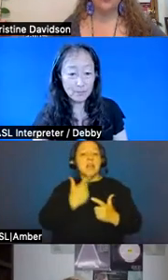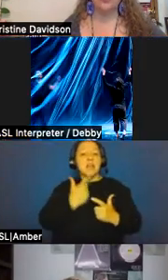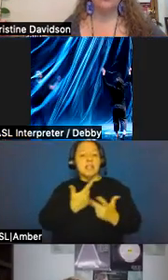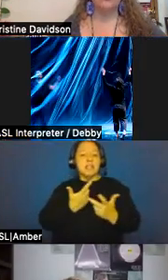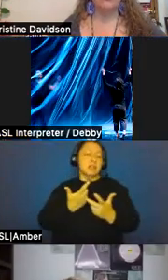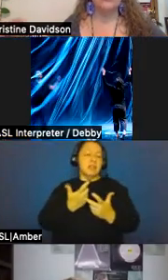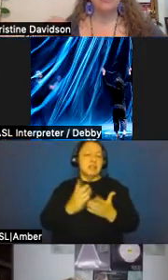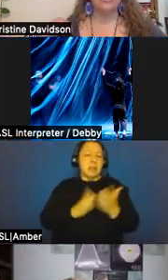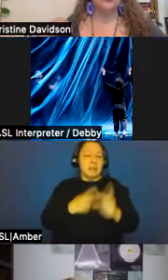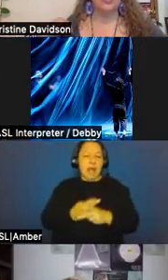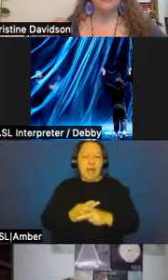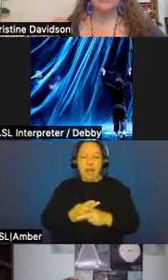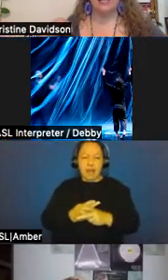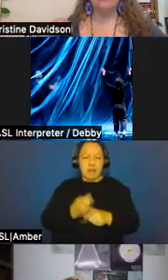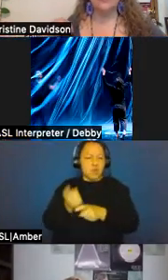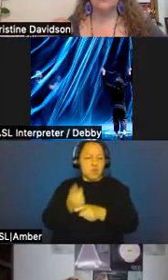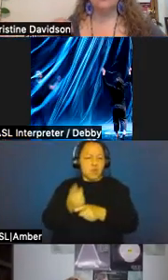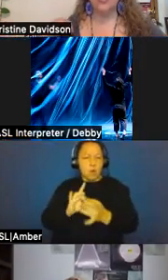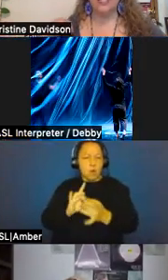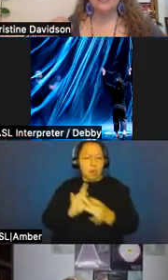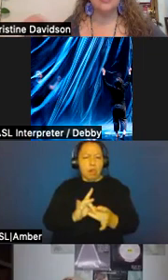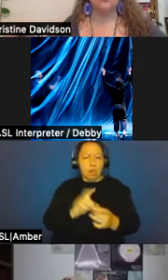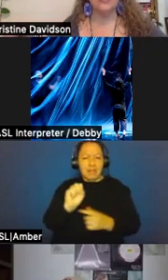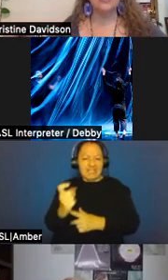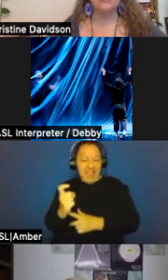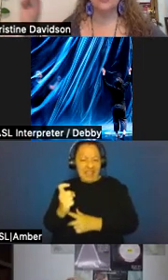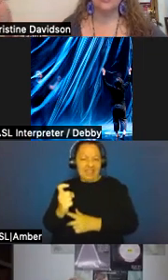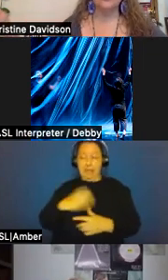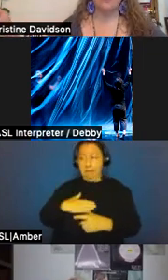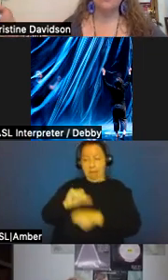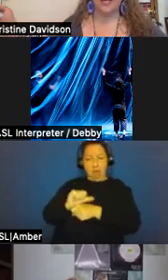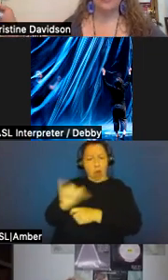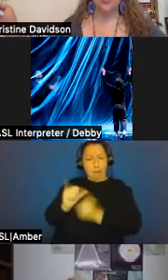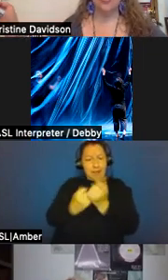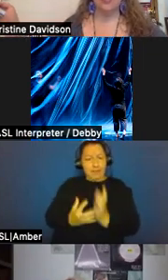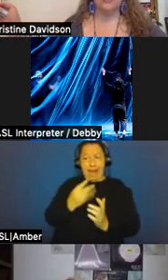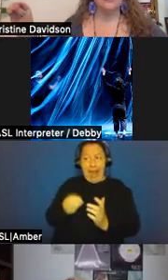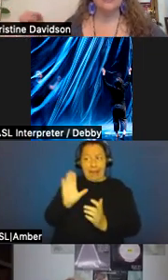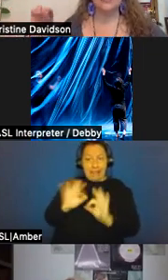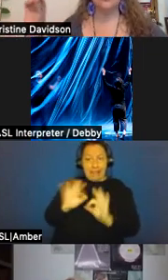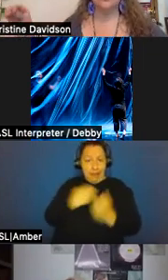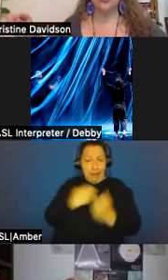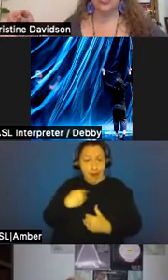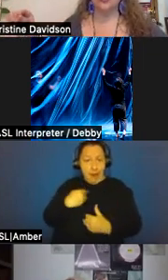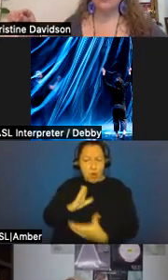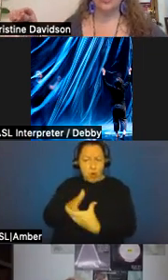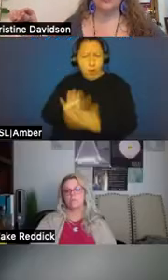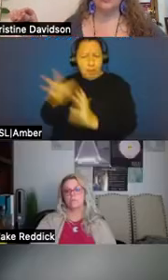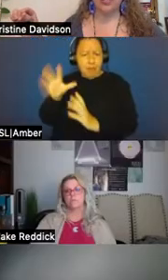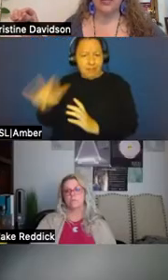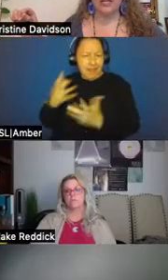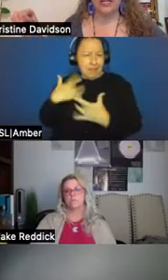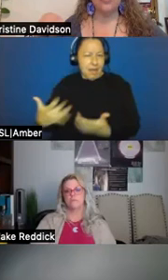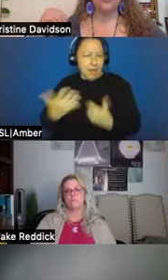sexualized joke. It's my job as an advocate and as his relative to interrupt that, right? That's that social change I'm